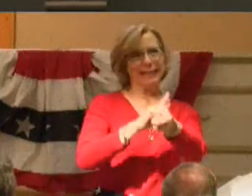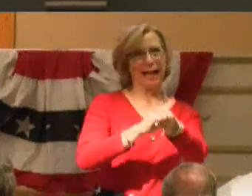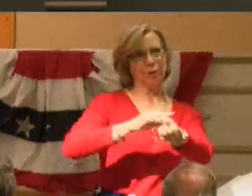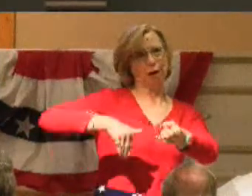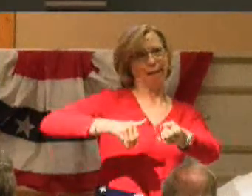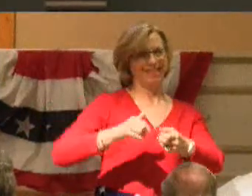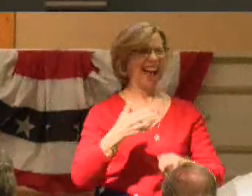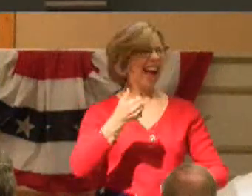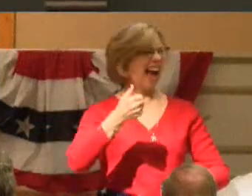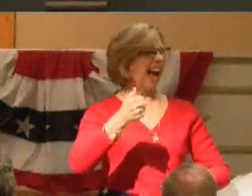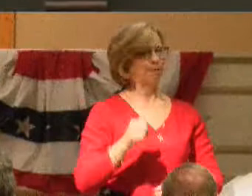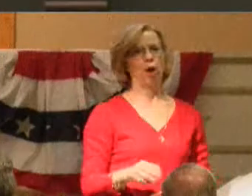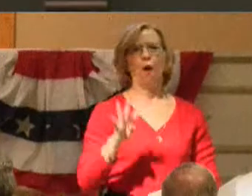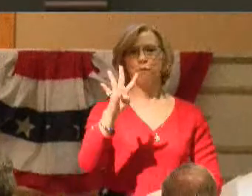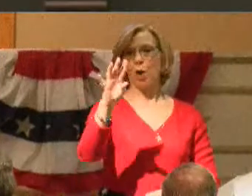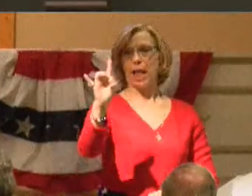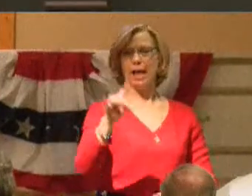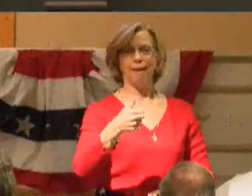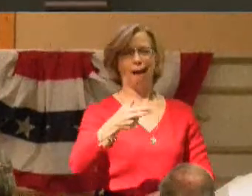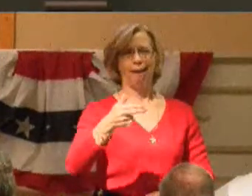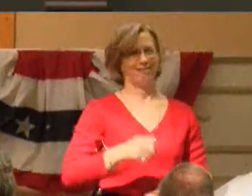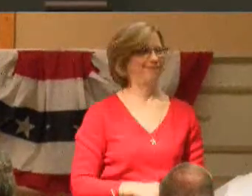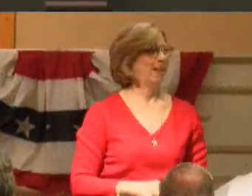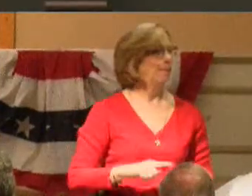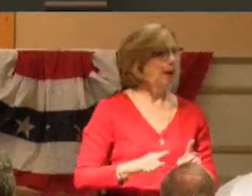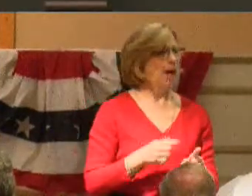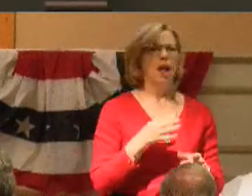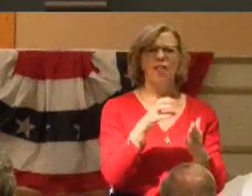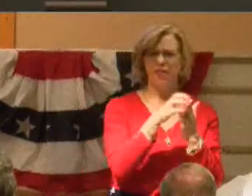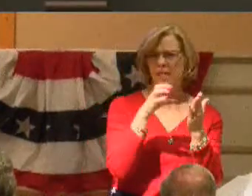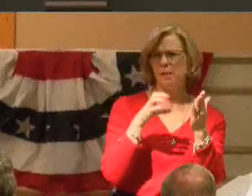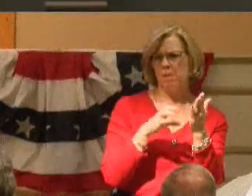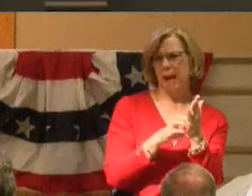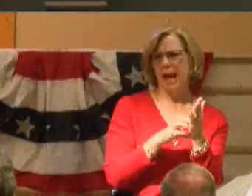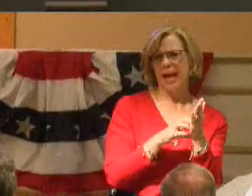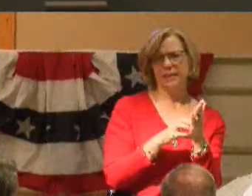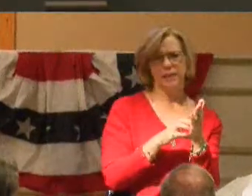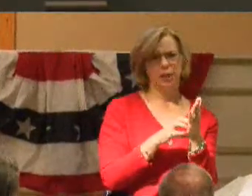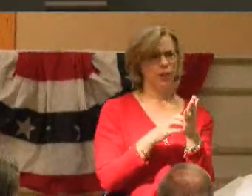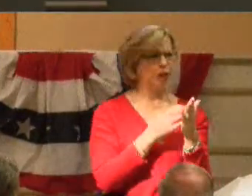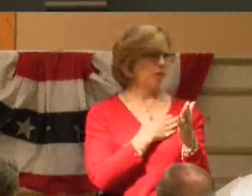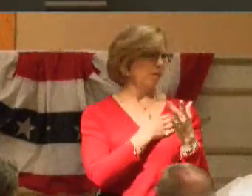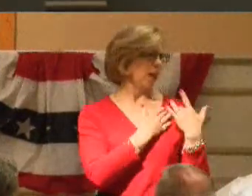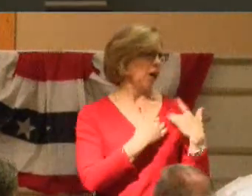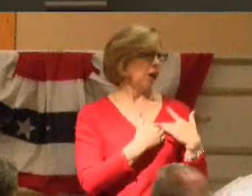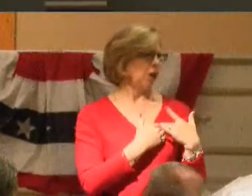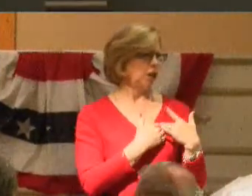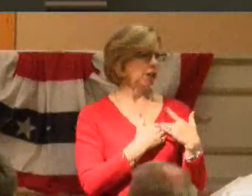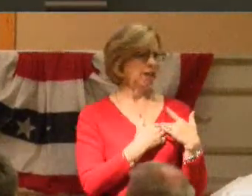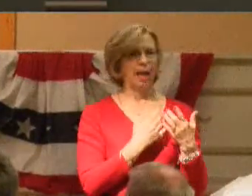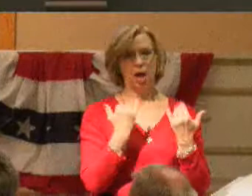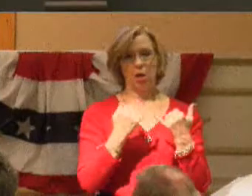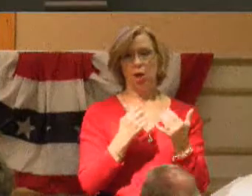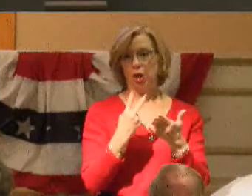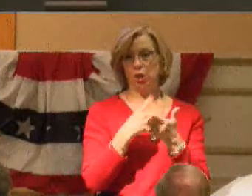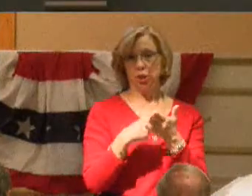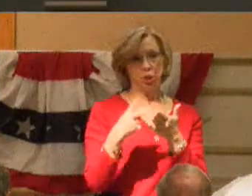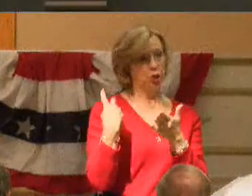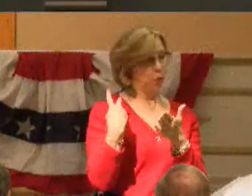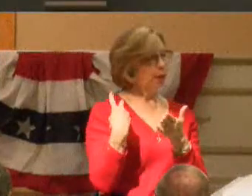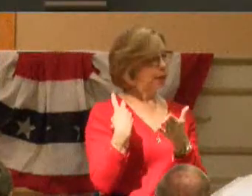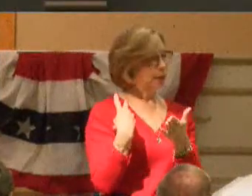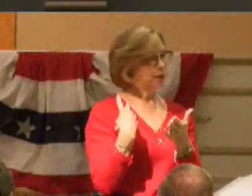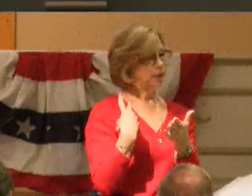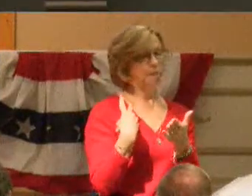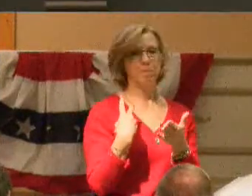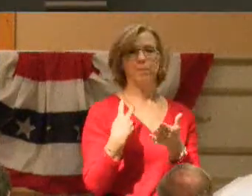I'm only 48. But this passage has been on my heart, knowing we were coming here, but for the last 2 weeks, it's really been on our heart, and so